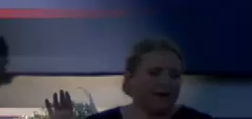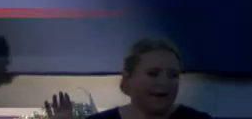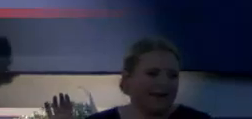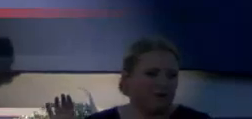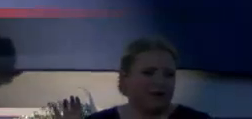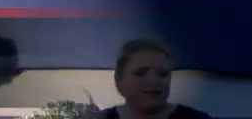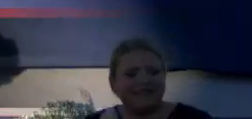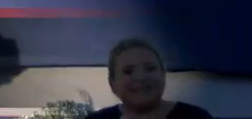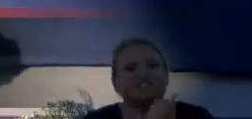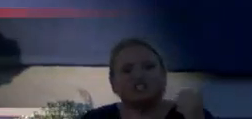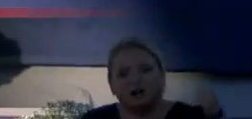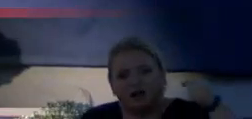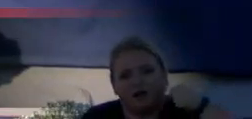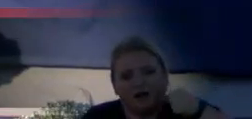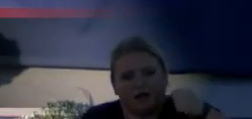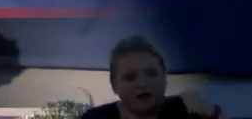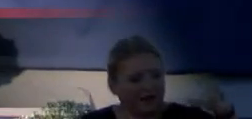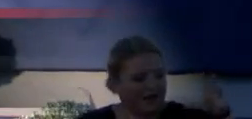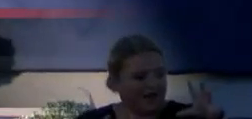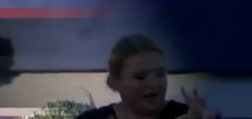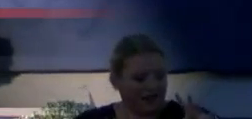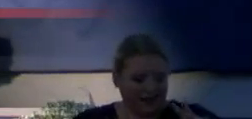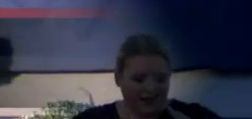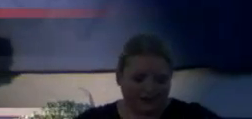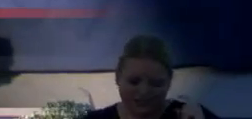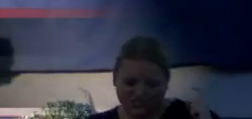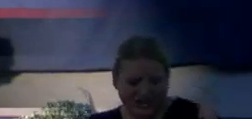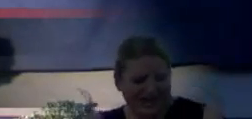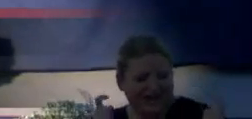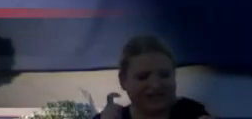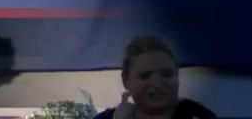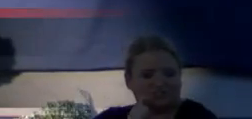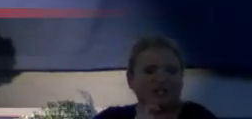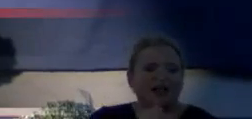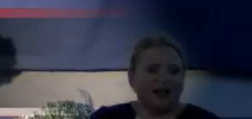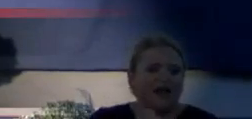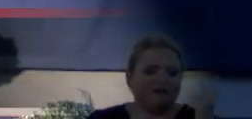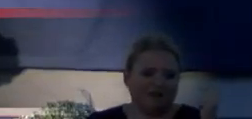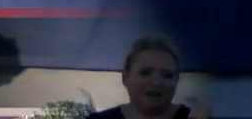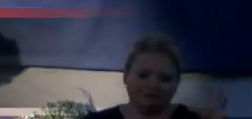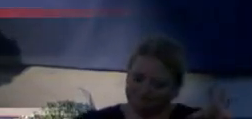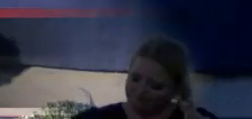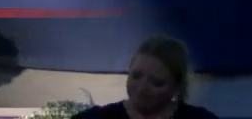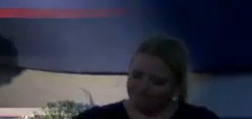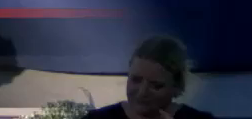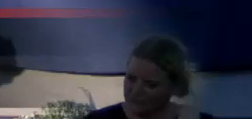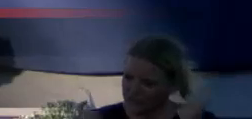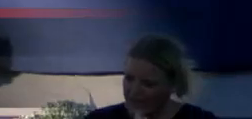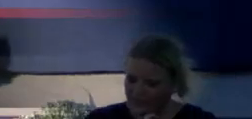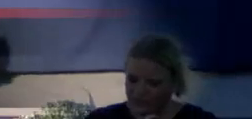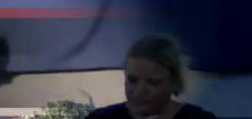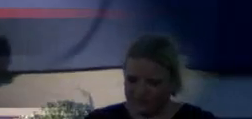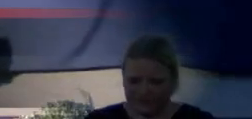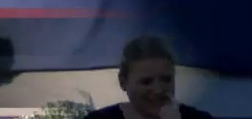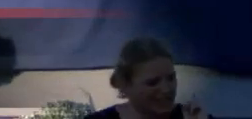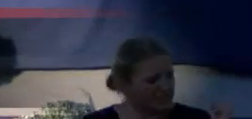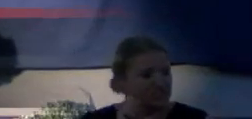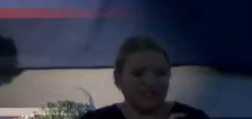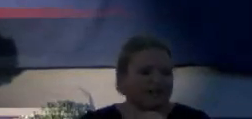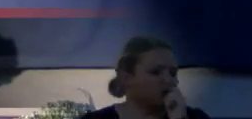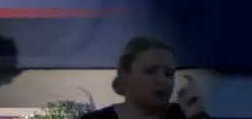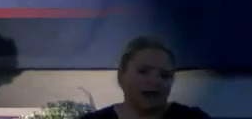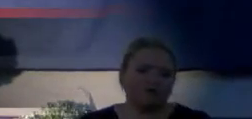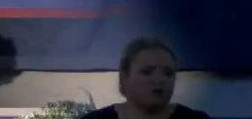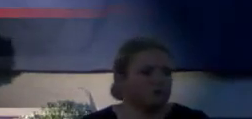each hesitant hug we give change, we learn how to love it, to fully embrace it. Change is something we do not have to face